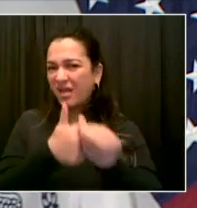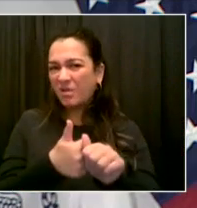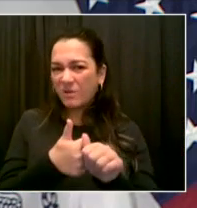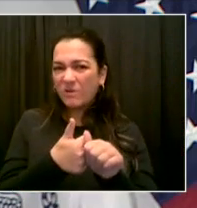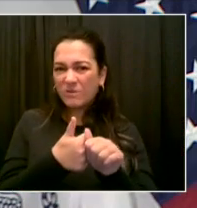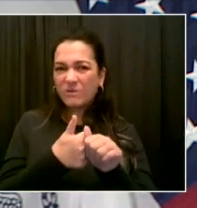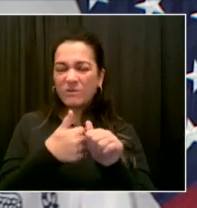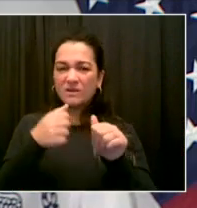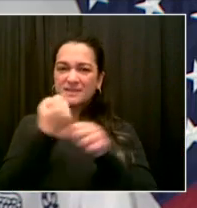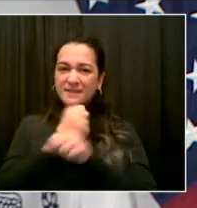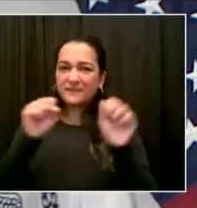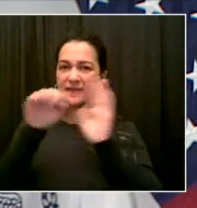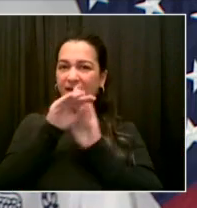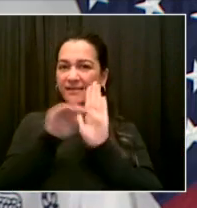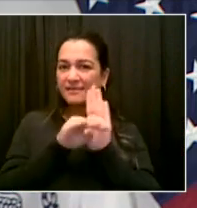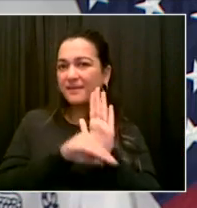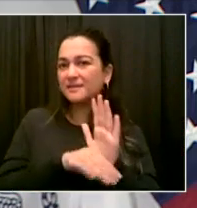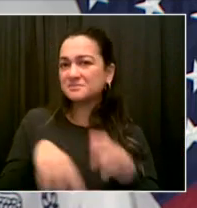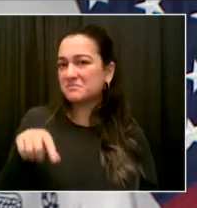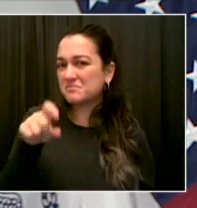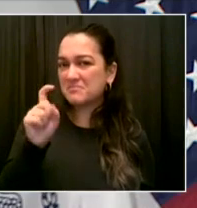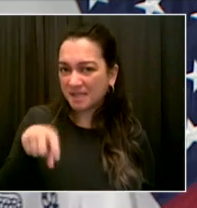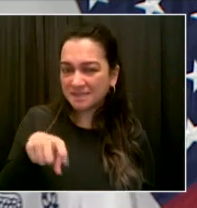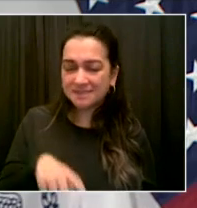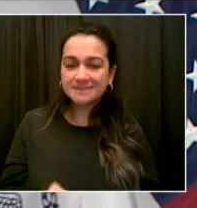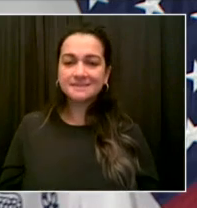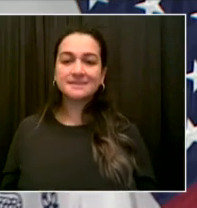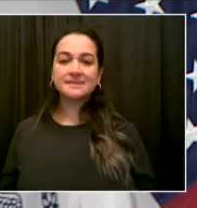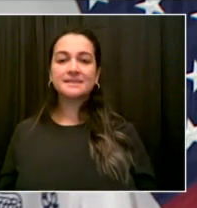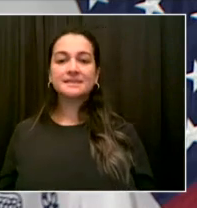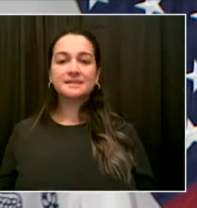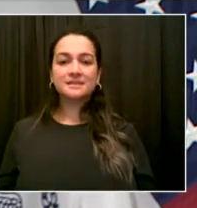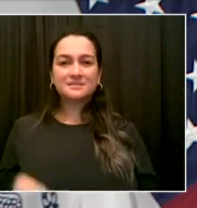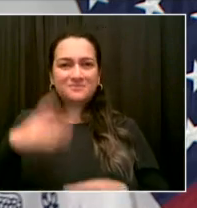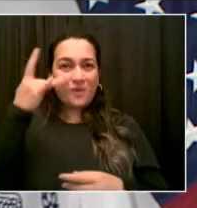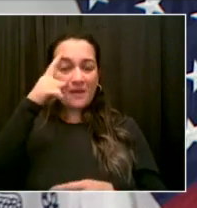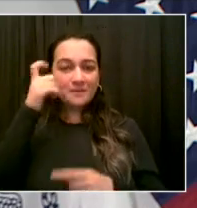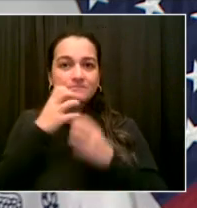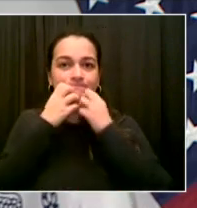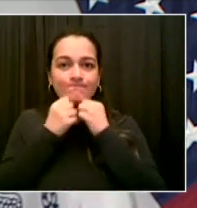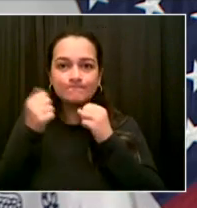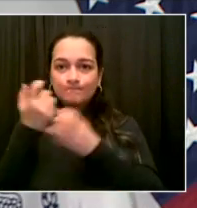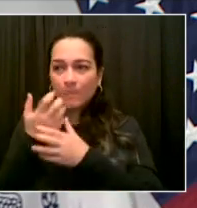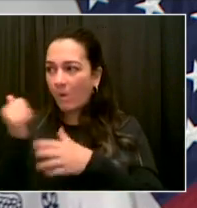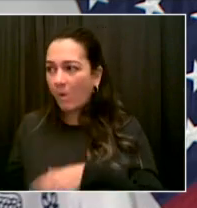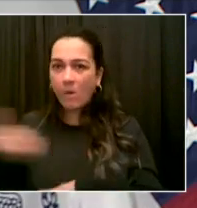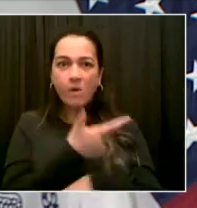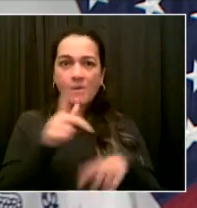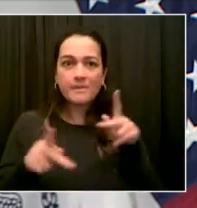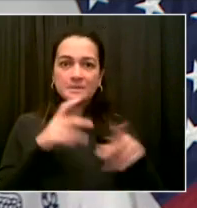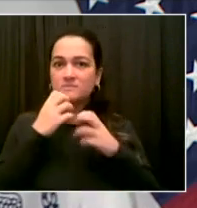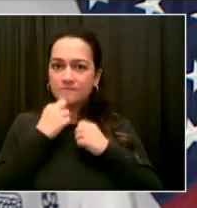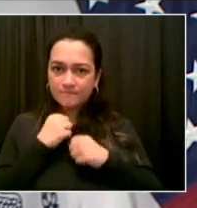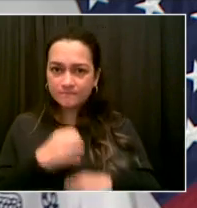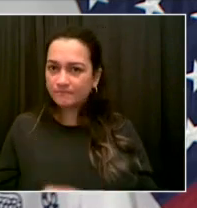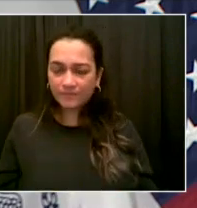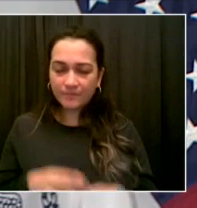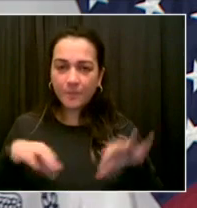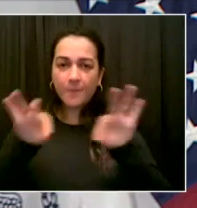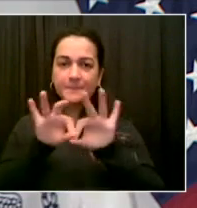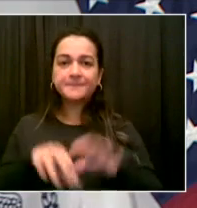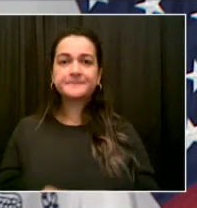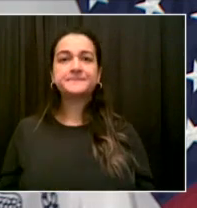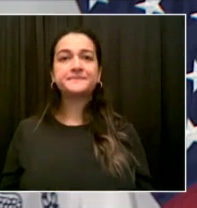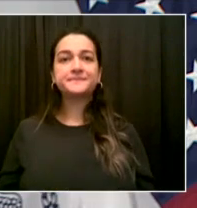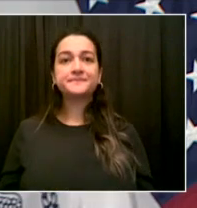place. And all the layers we just talked about. I mean, again, we know if you've got masks on, if you've